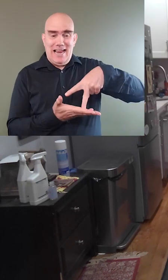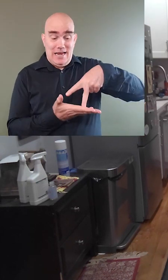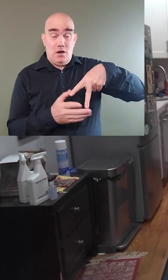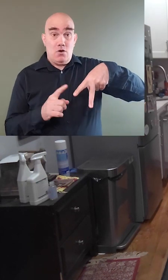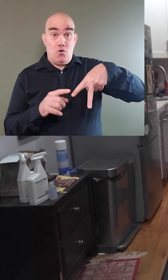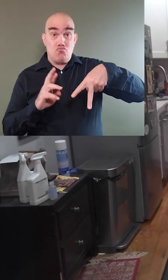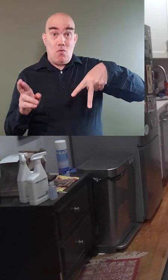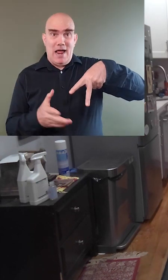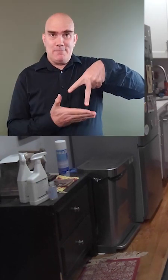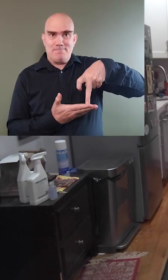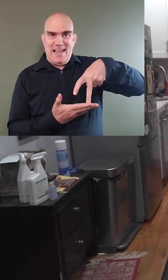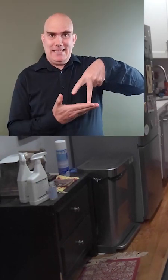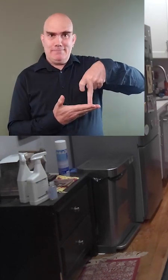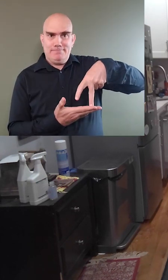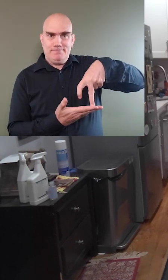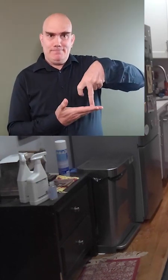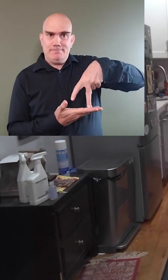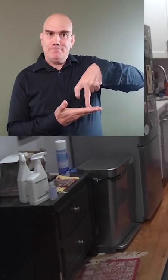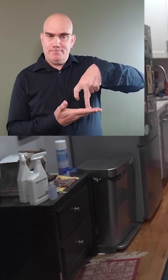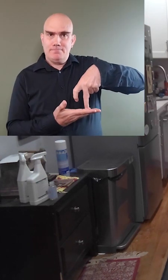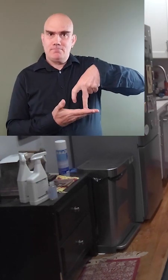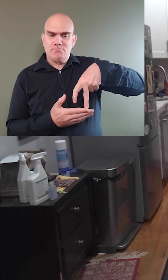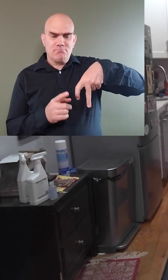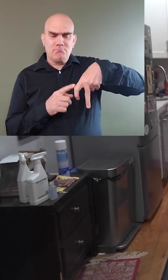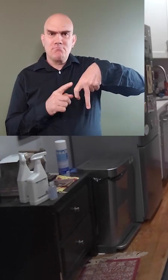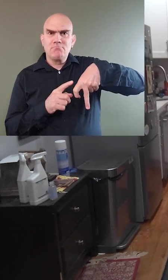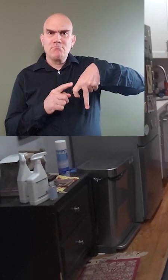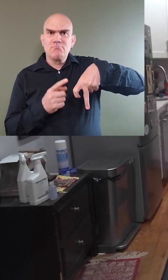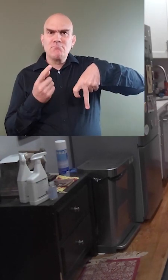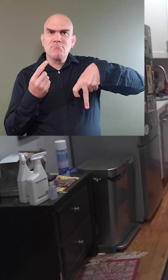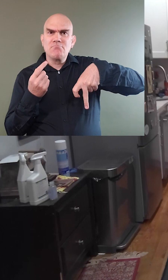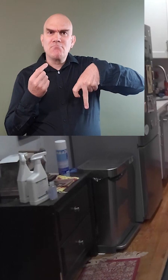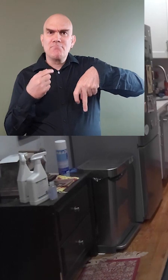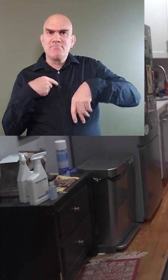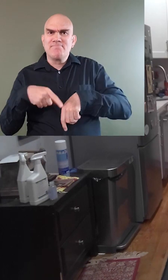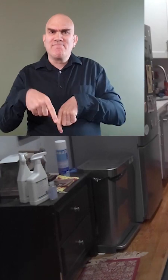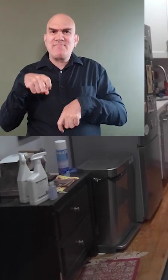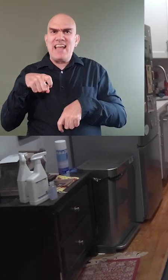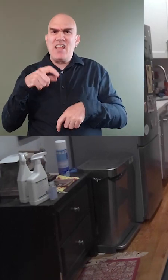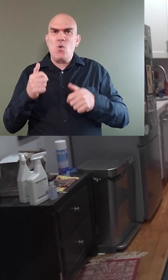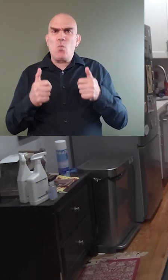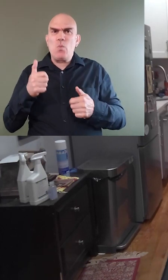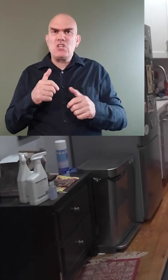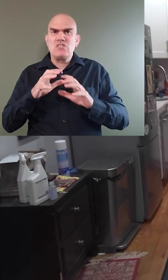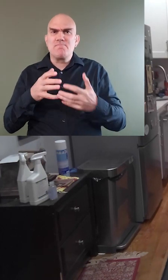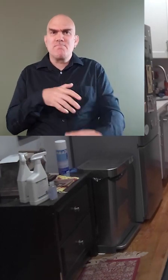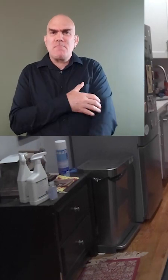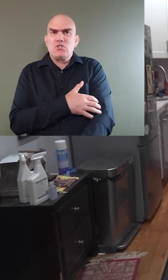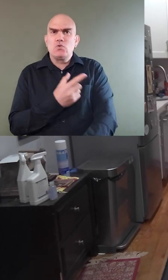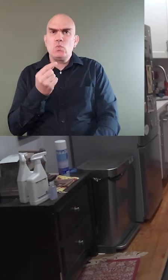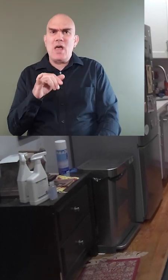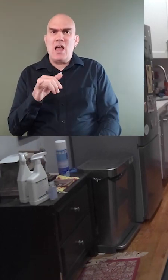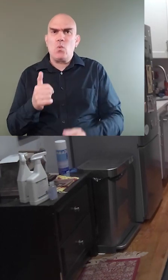bend my right knee. What set of muscles is doing